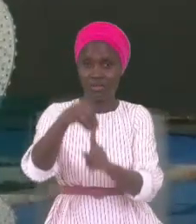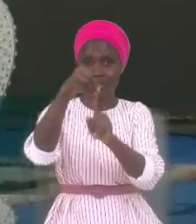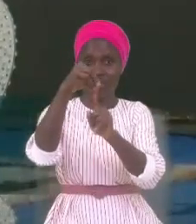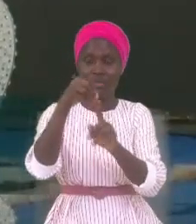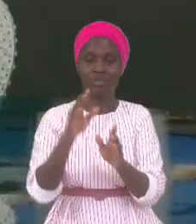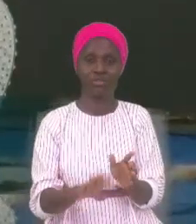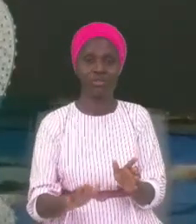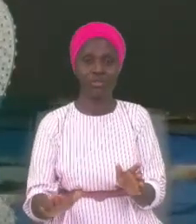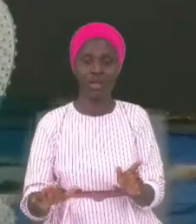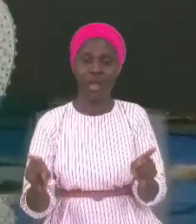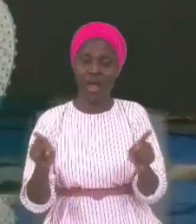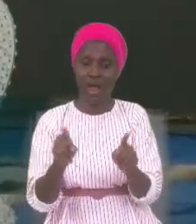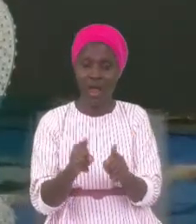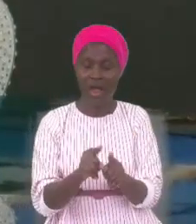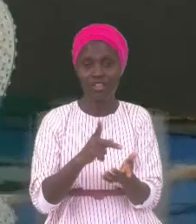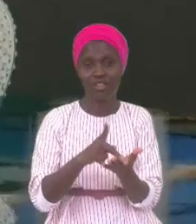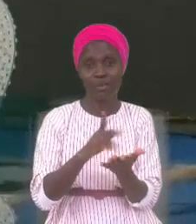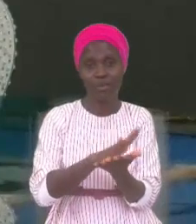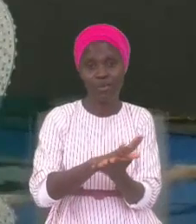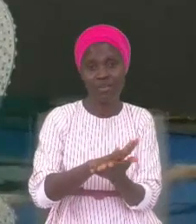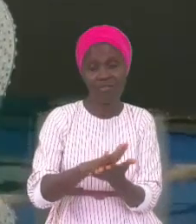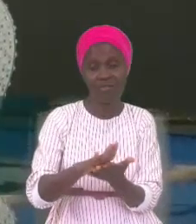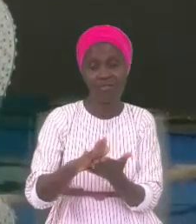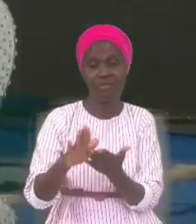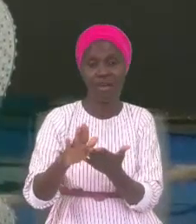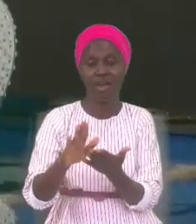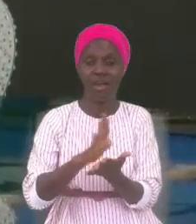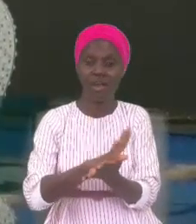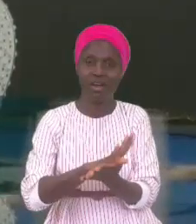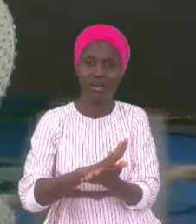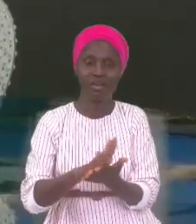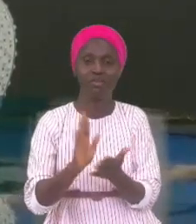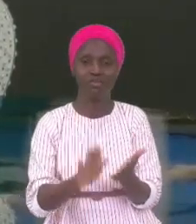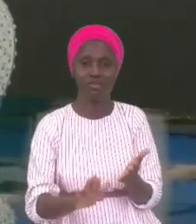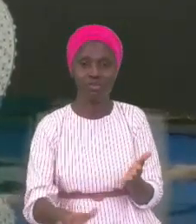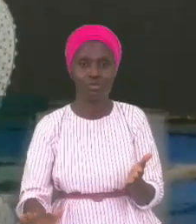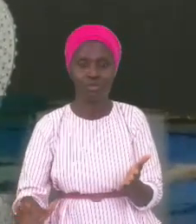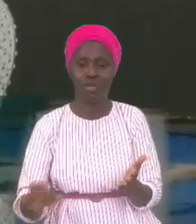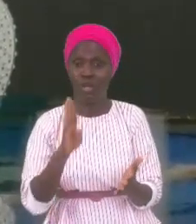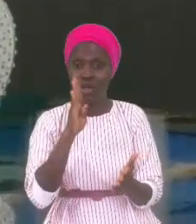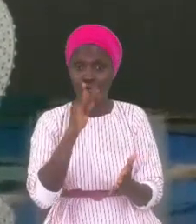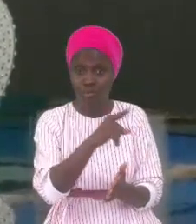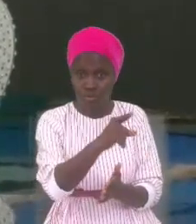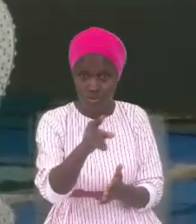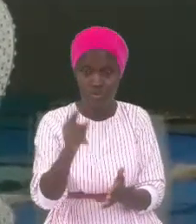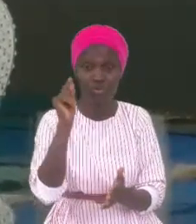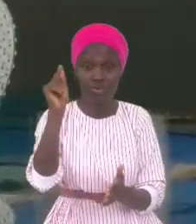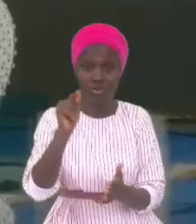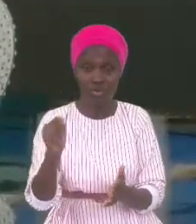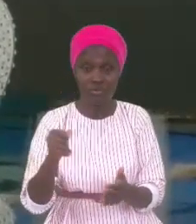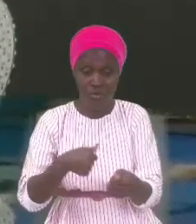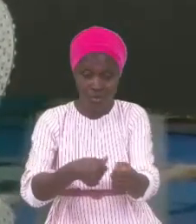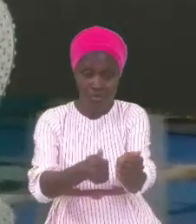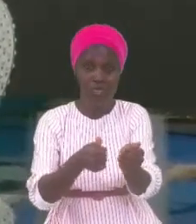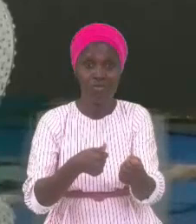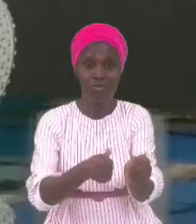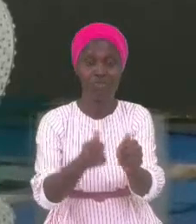and as purified, purged children. Be ye therefore followers of God as dear children.